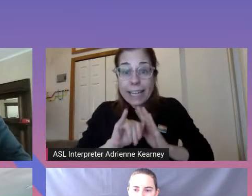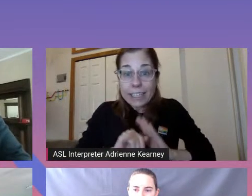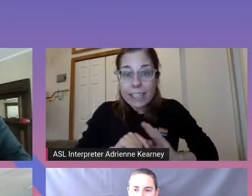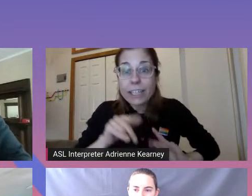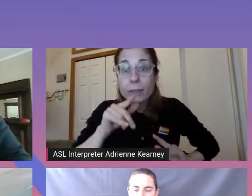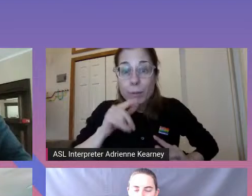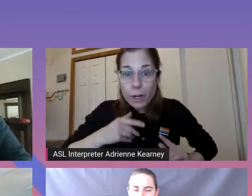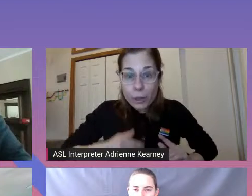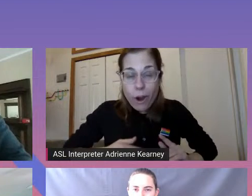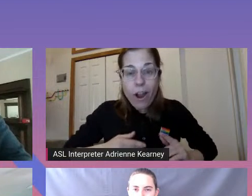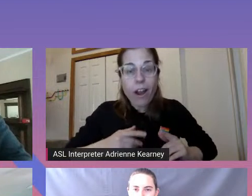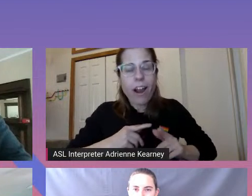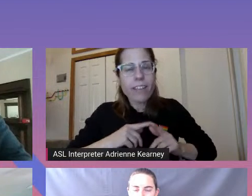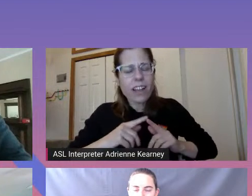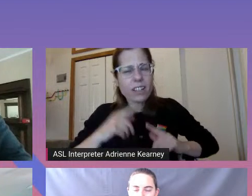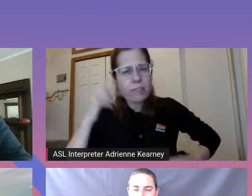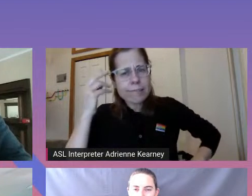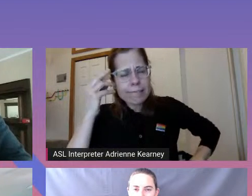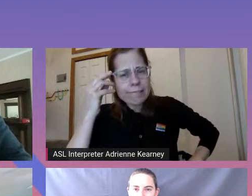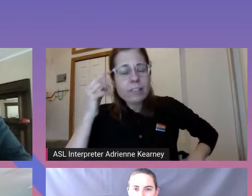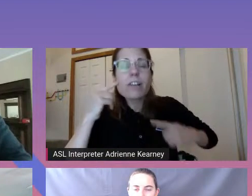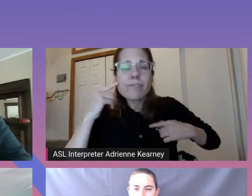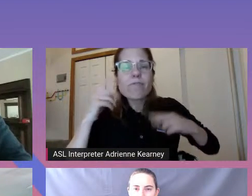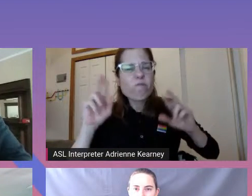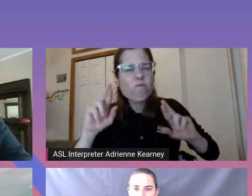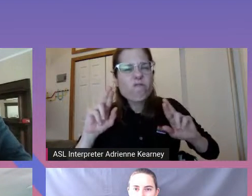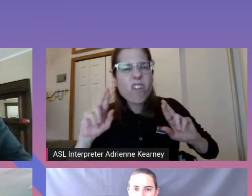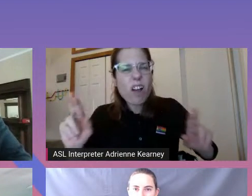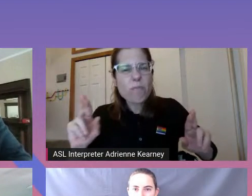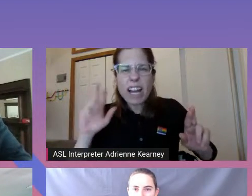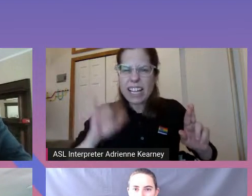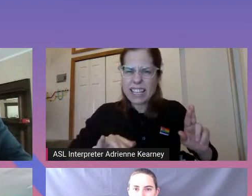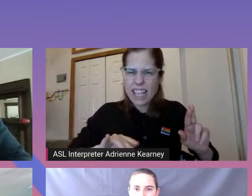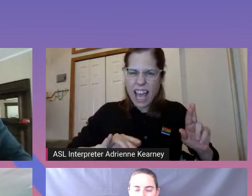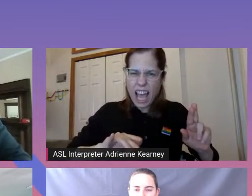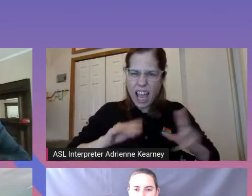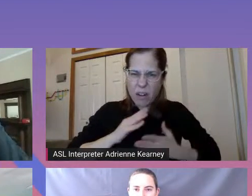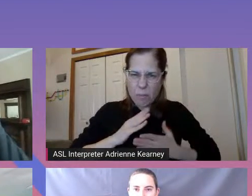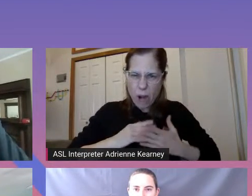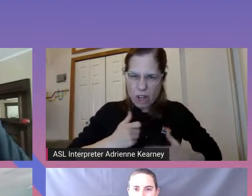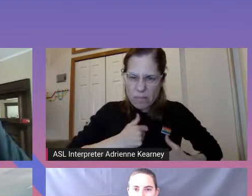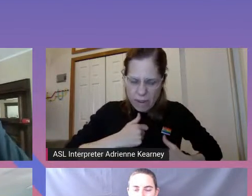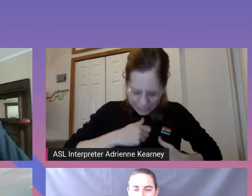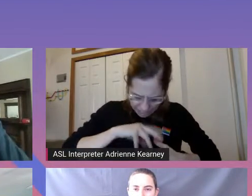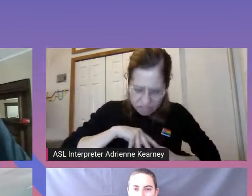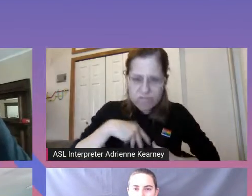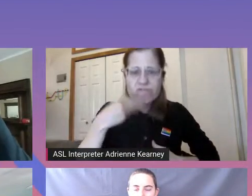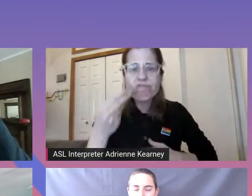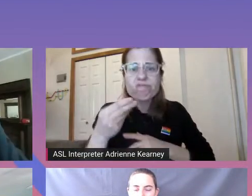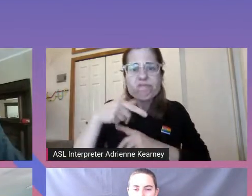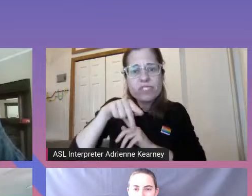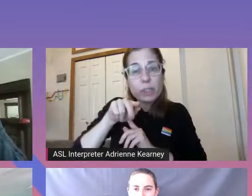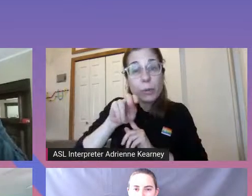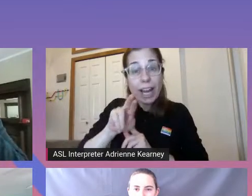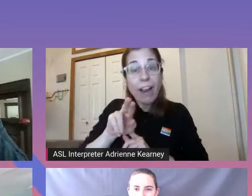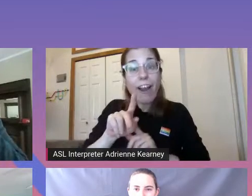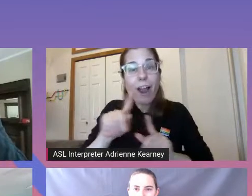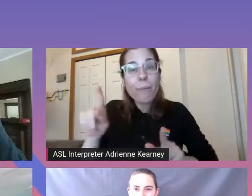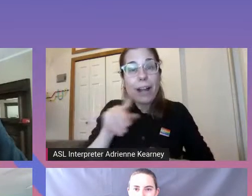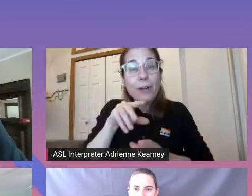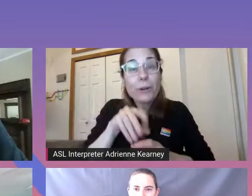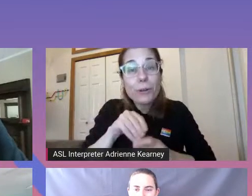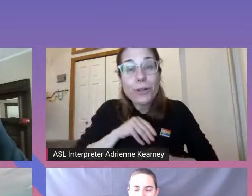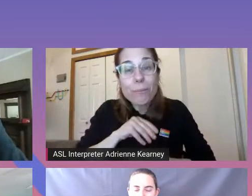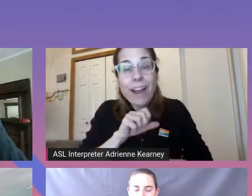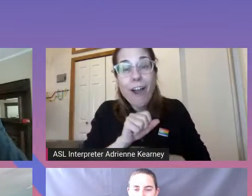I'm ready, to bring this part of myself forth and really be vocal through my work, because I think that's